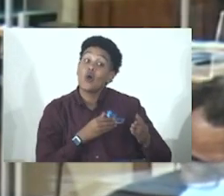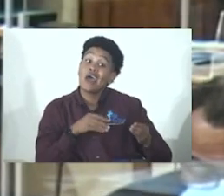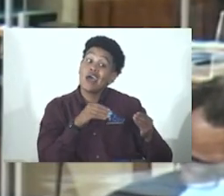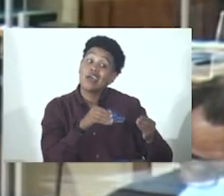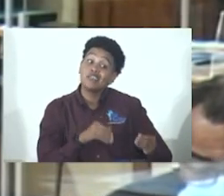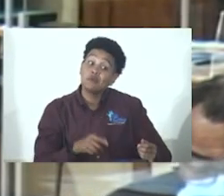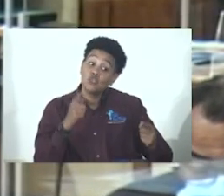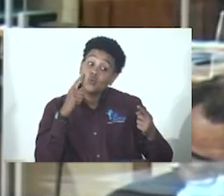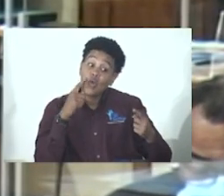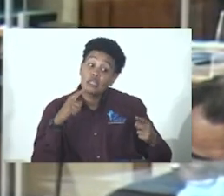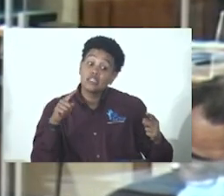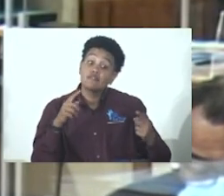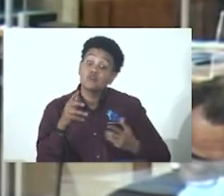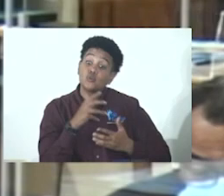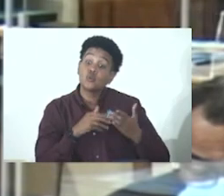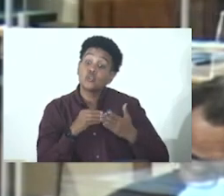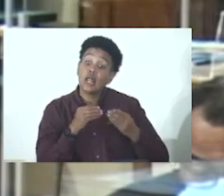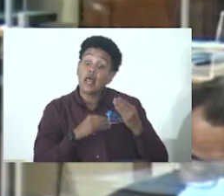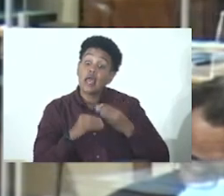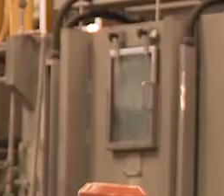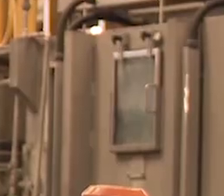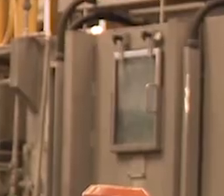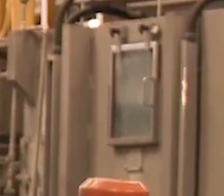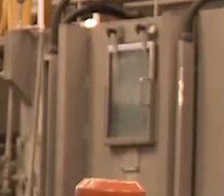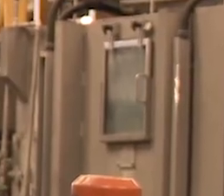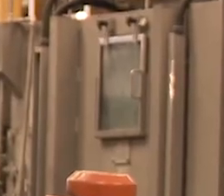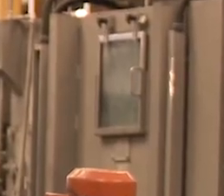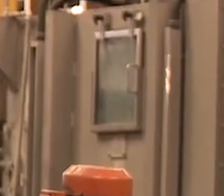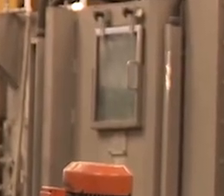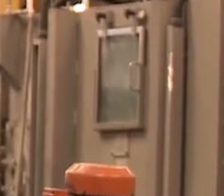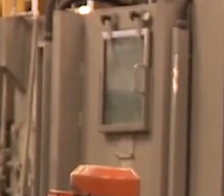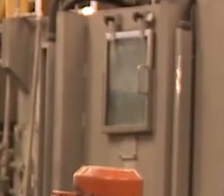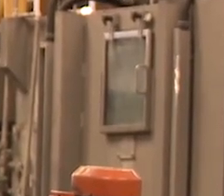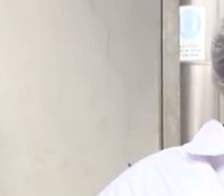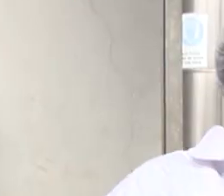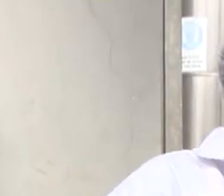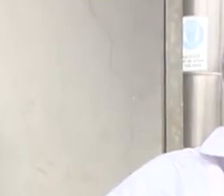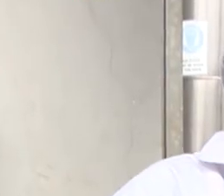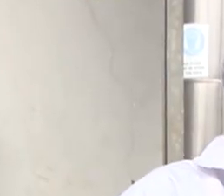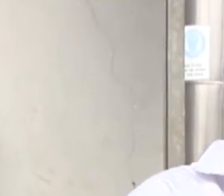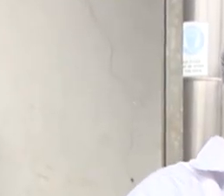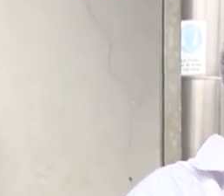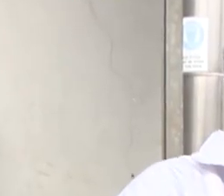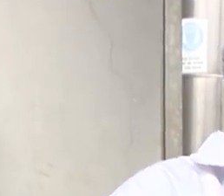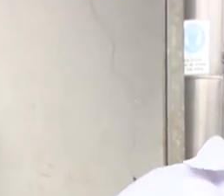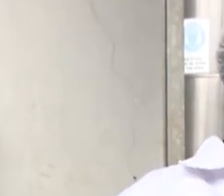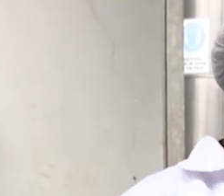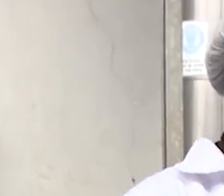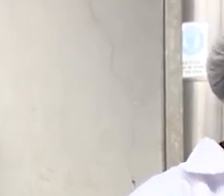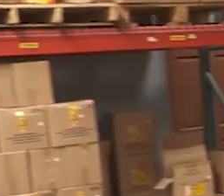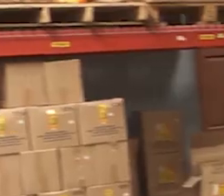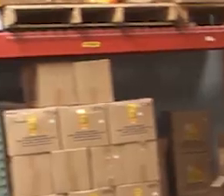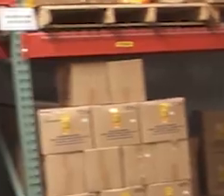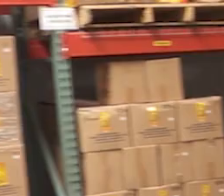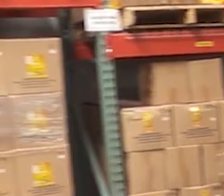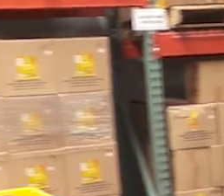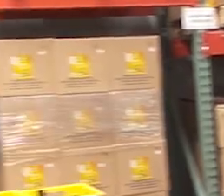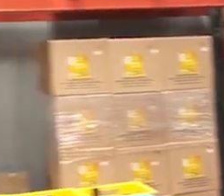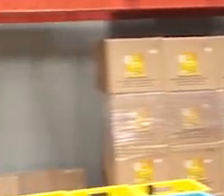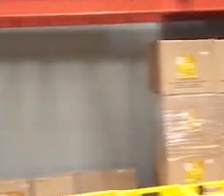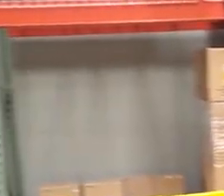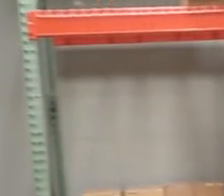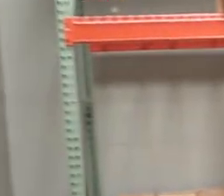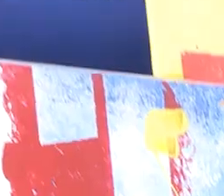the move is part of government's economic recovery efforts. He says foreign exchange earnings have reached an all-time low, and the waiver will allow